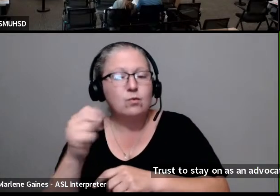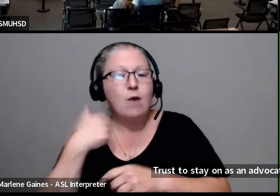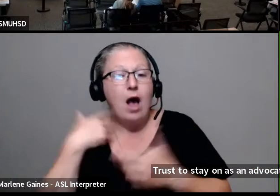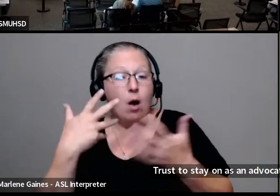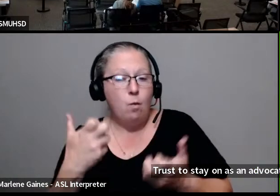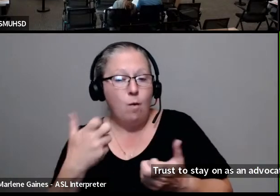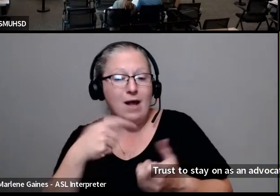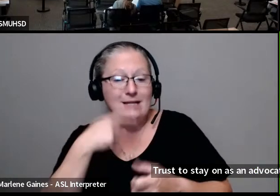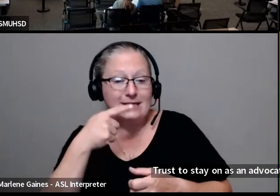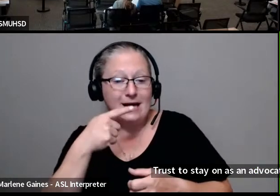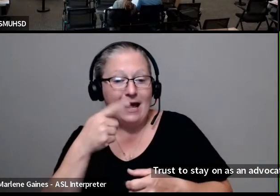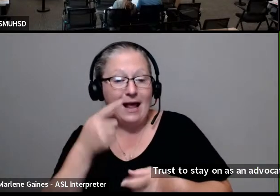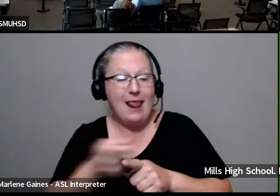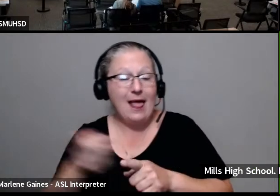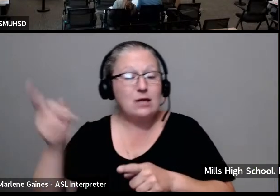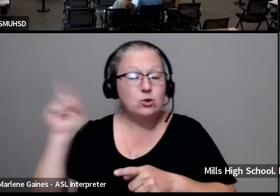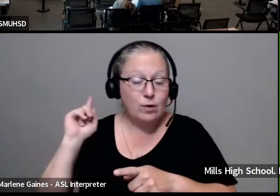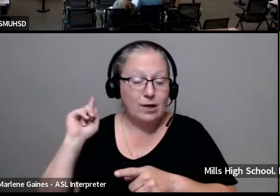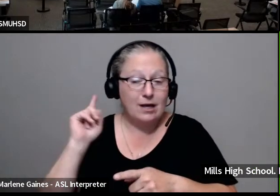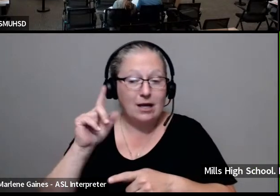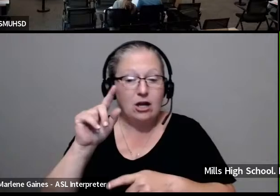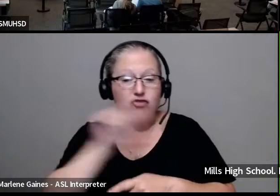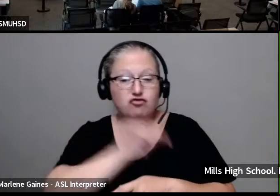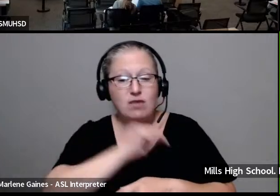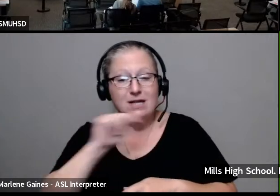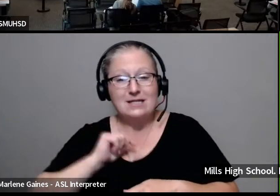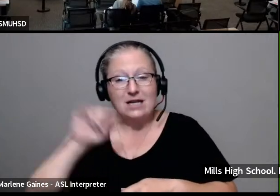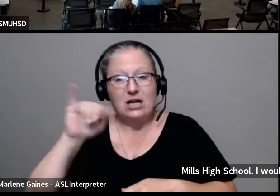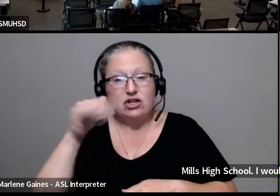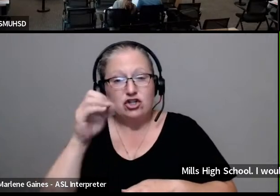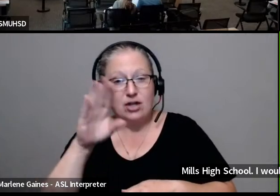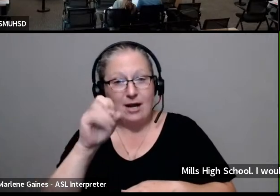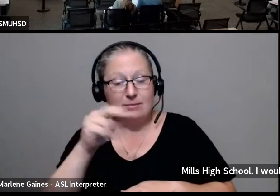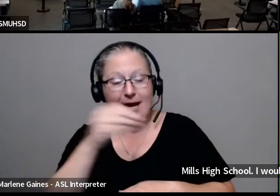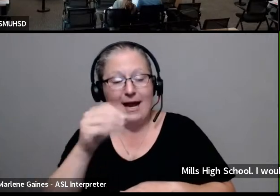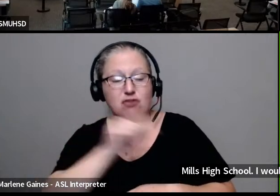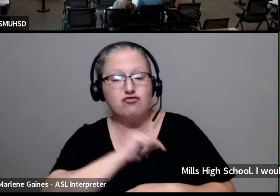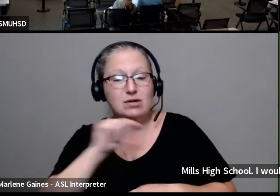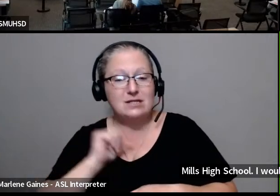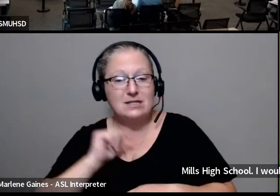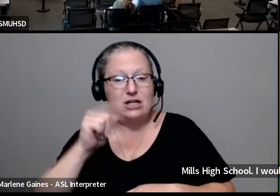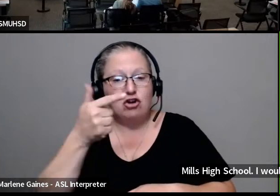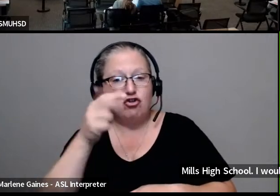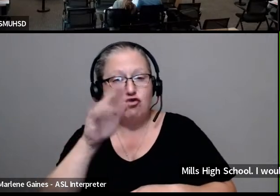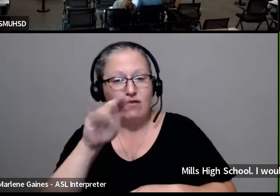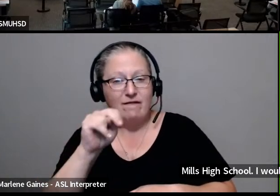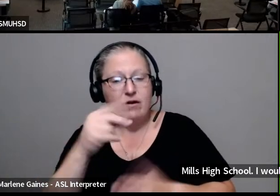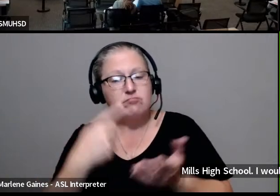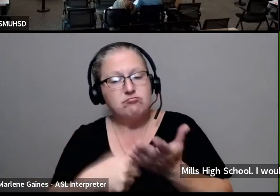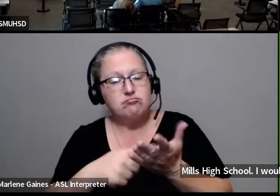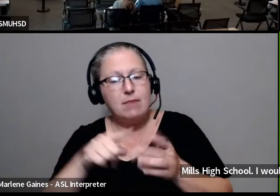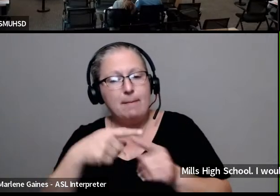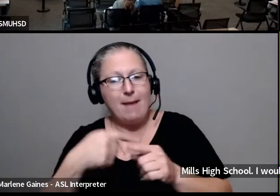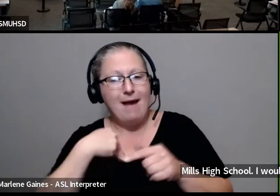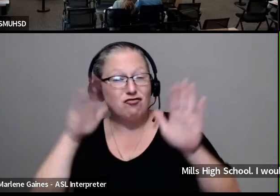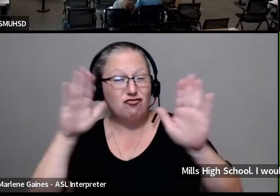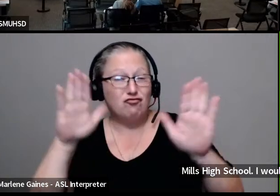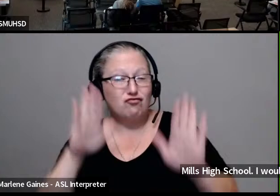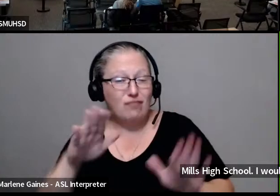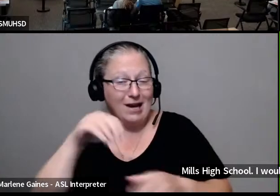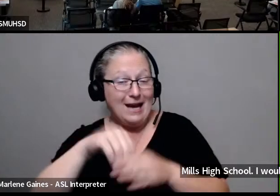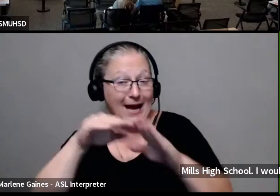like to say last week, Trustee Jacobson and Trustee Griffin talked about how we have great